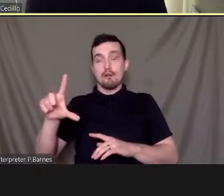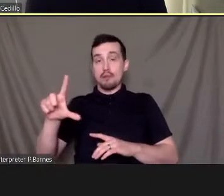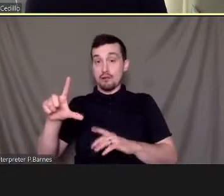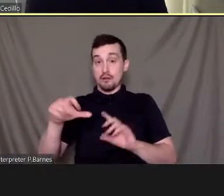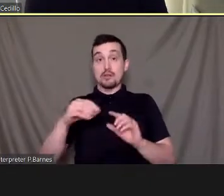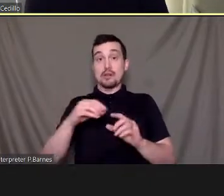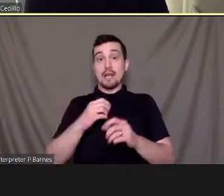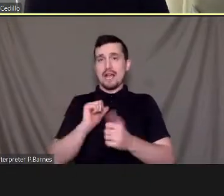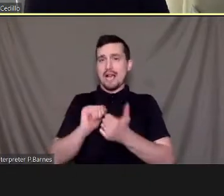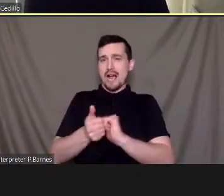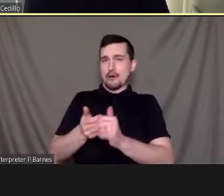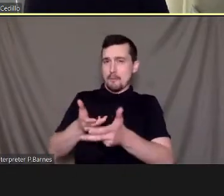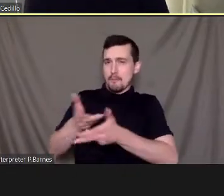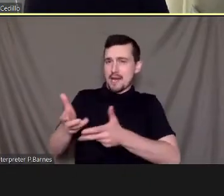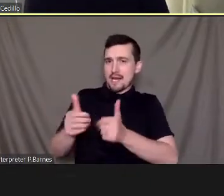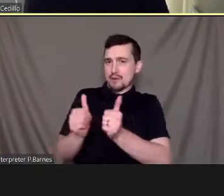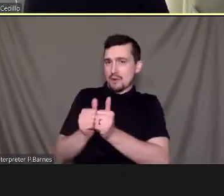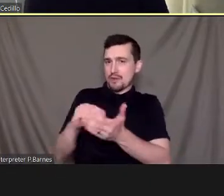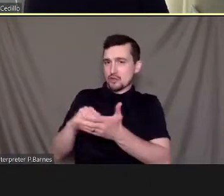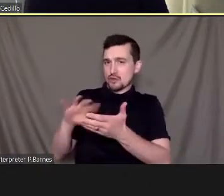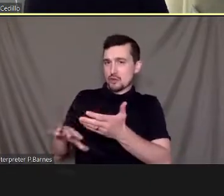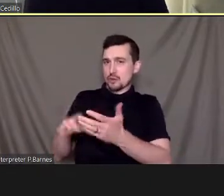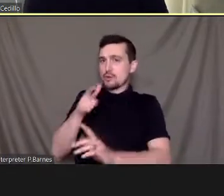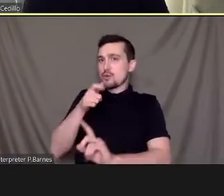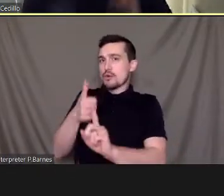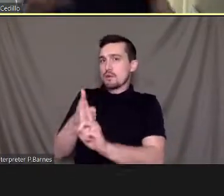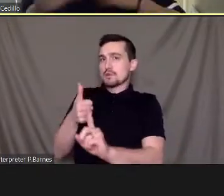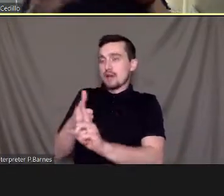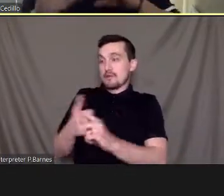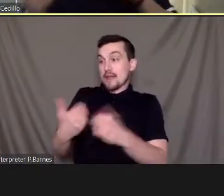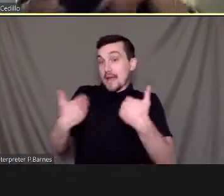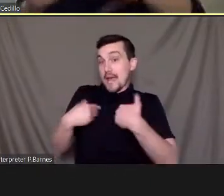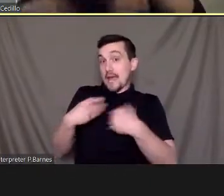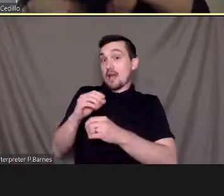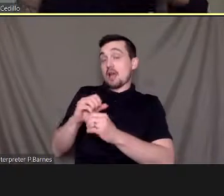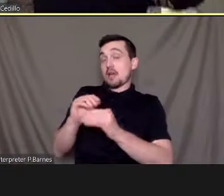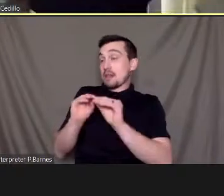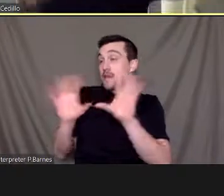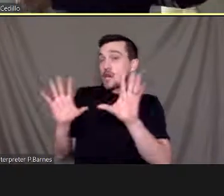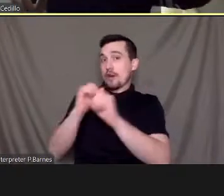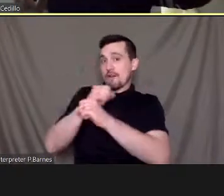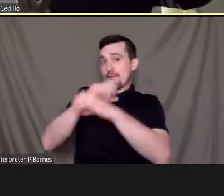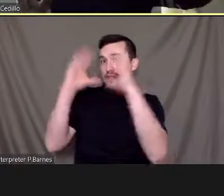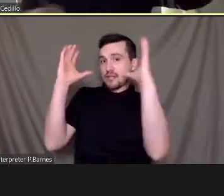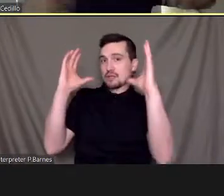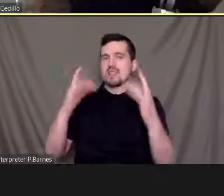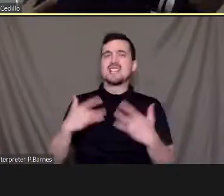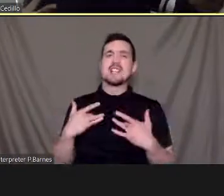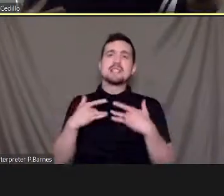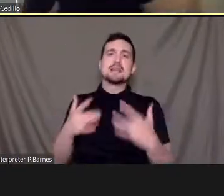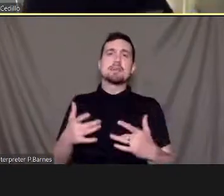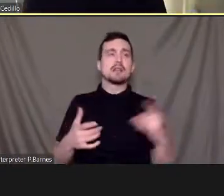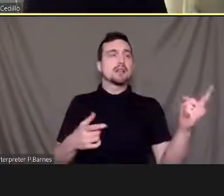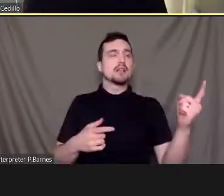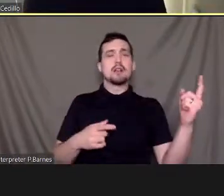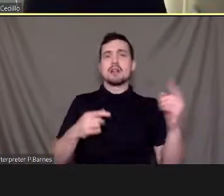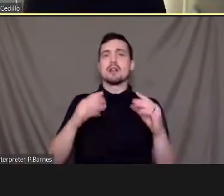than, you know, them being able to give simple help, send her on her